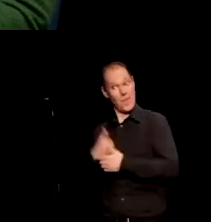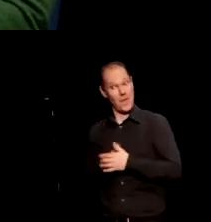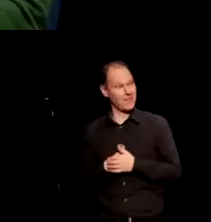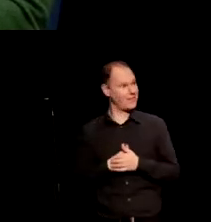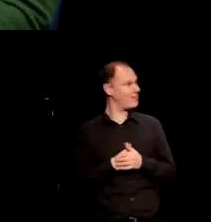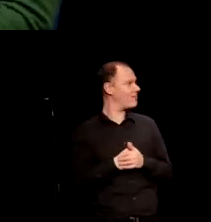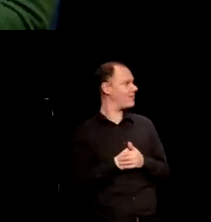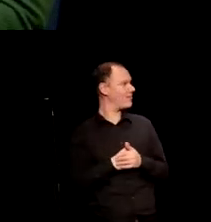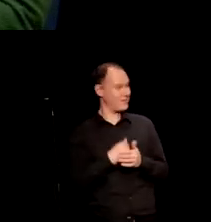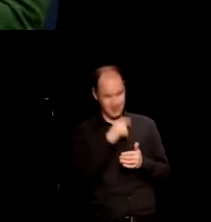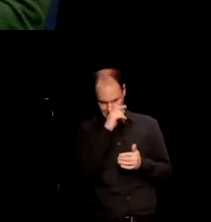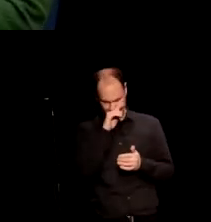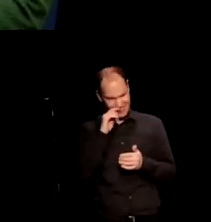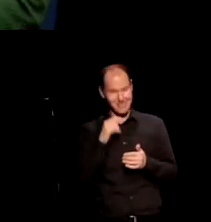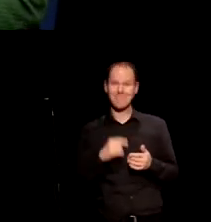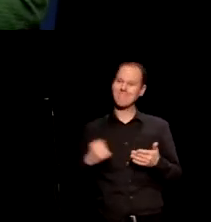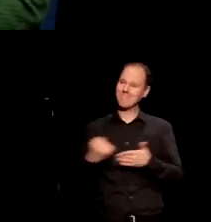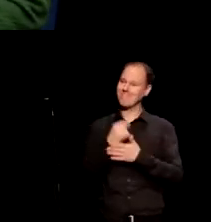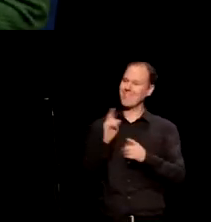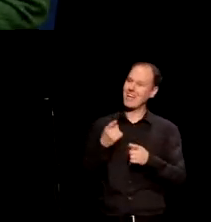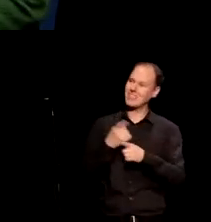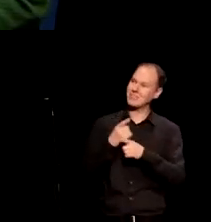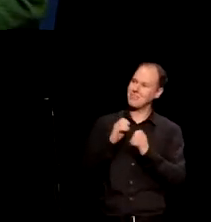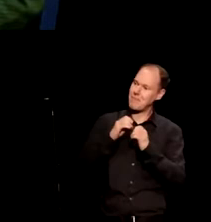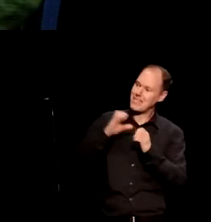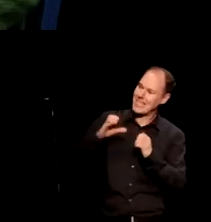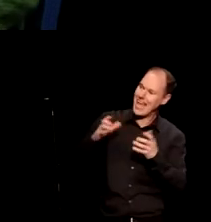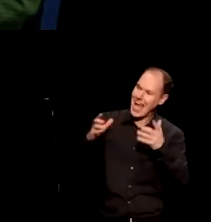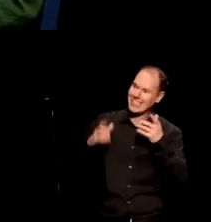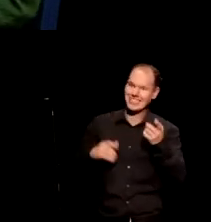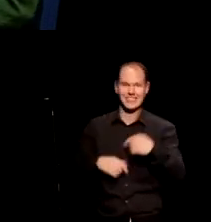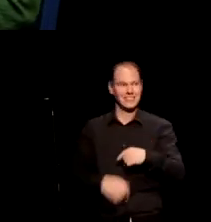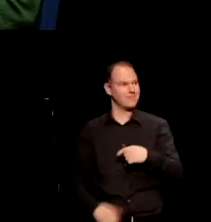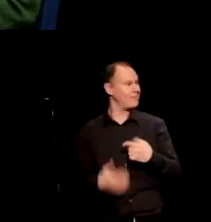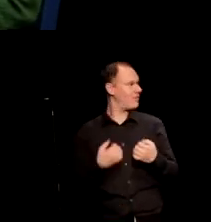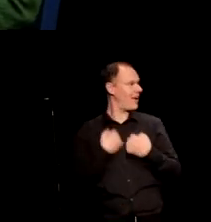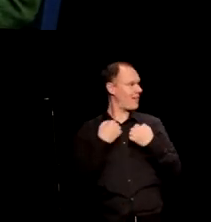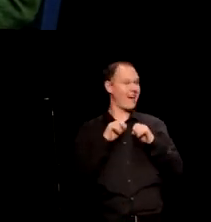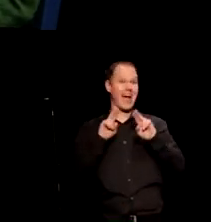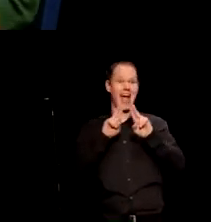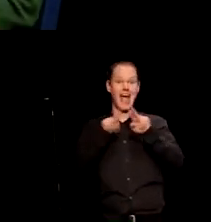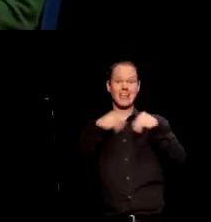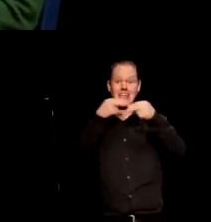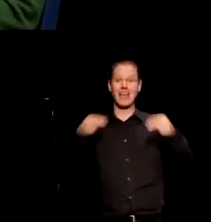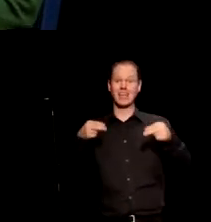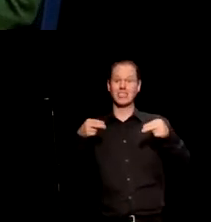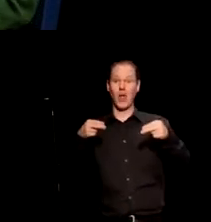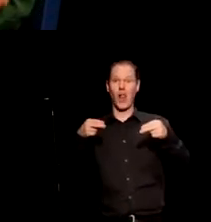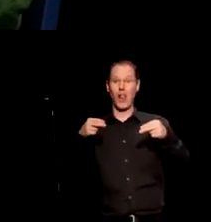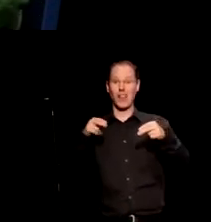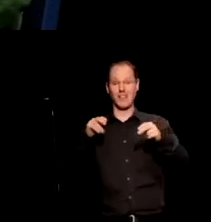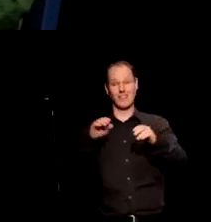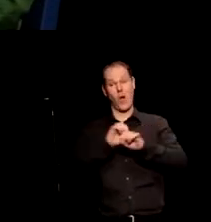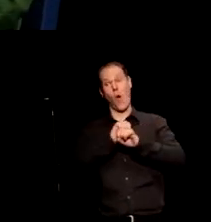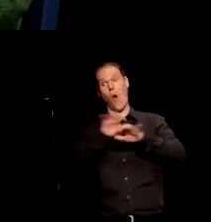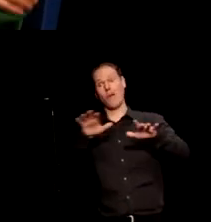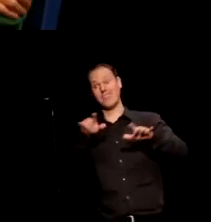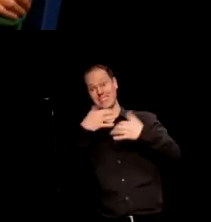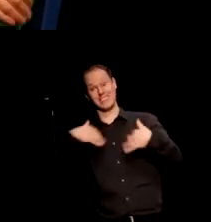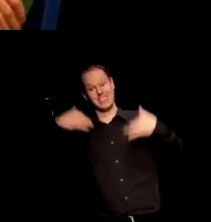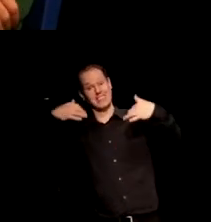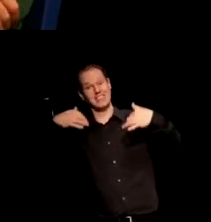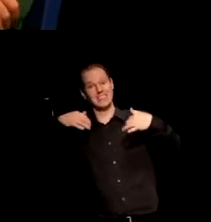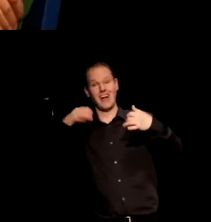I'm sorry, I can't bring the BBC to us, but we do have our international audience on the live stream. So if you